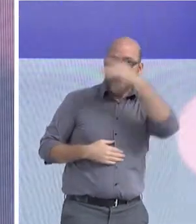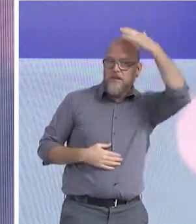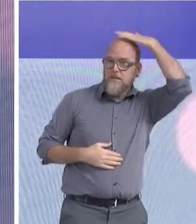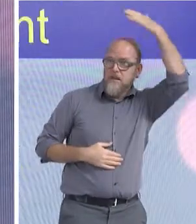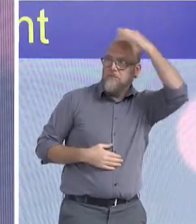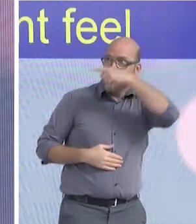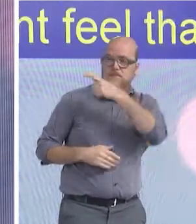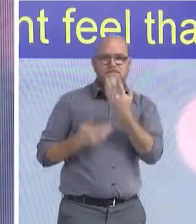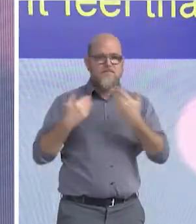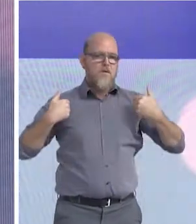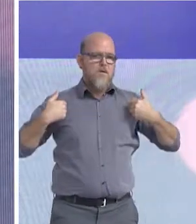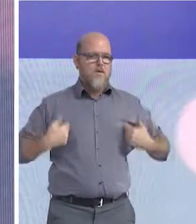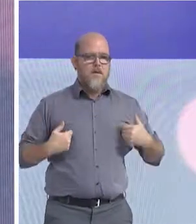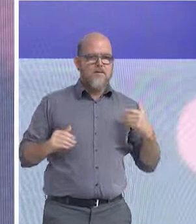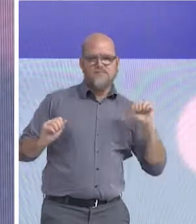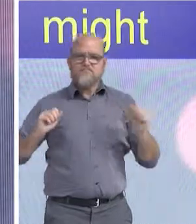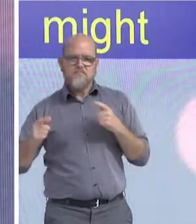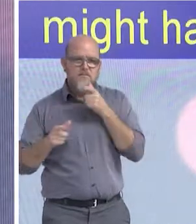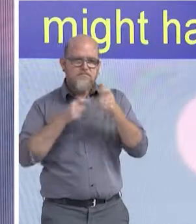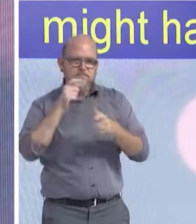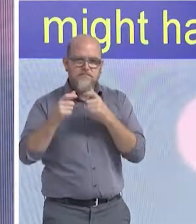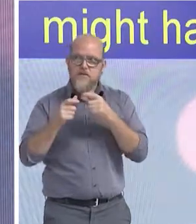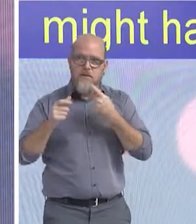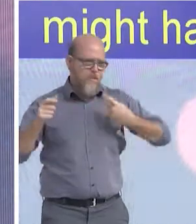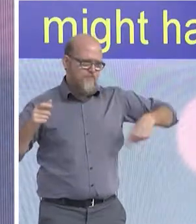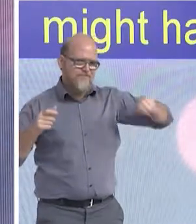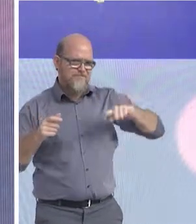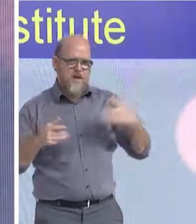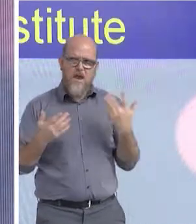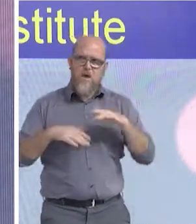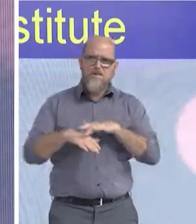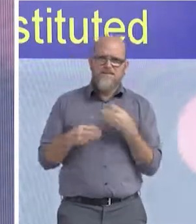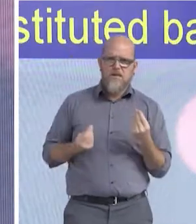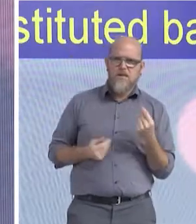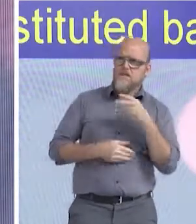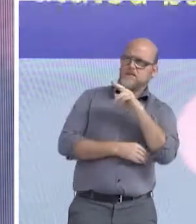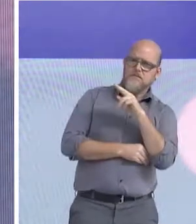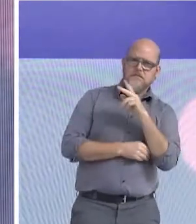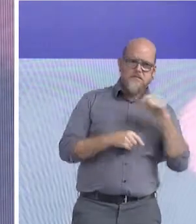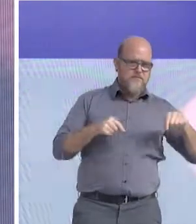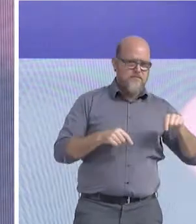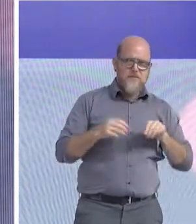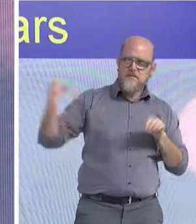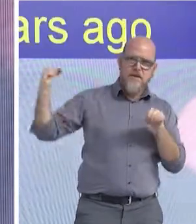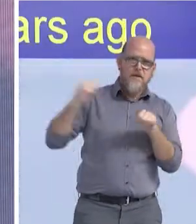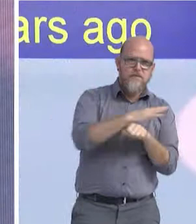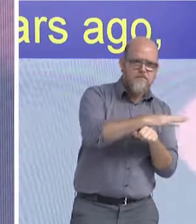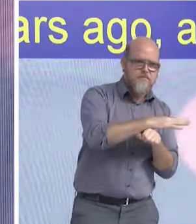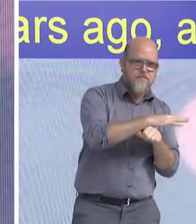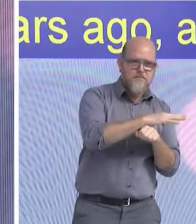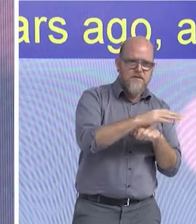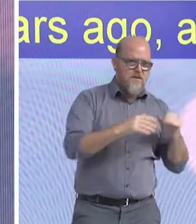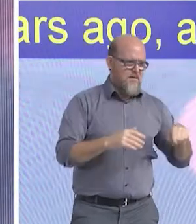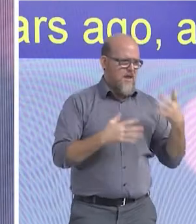that we might have found were constituted bad behavior a few years ago are no longer seen to